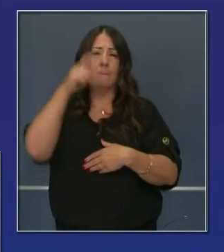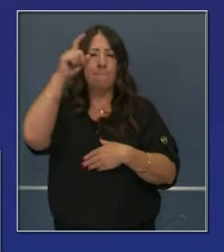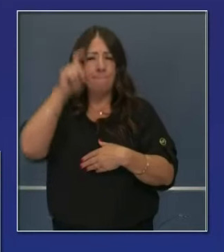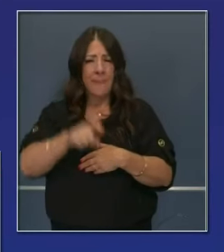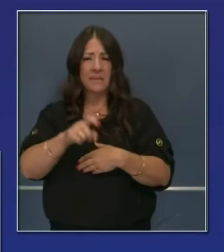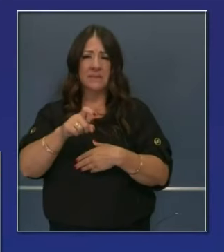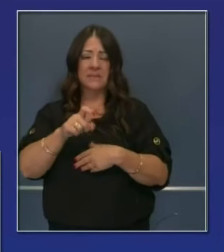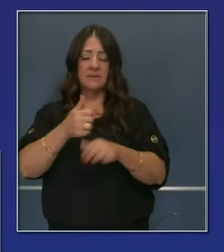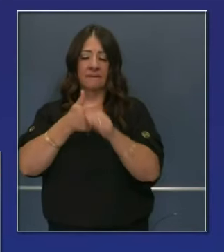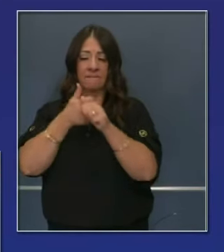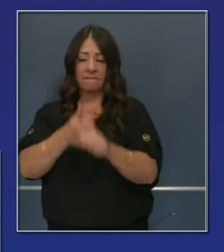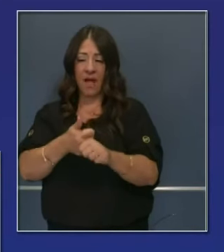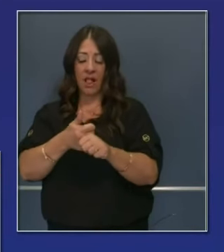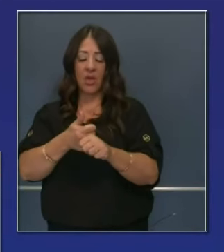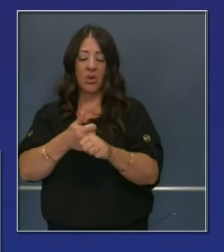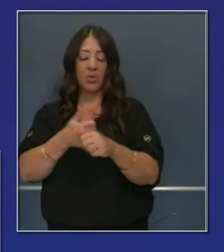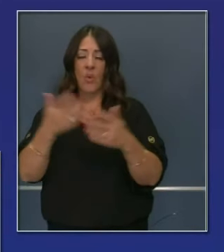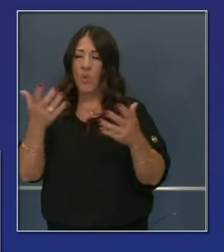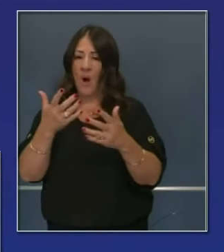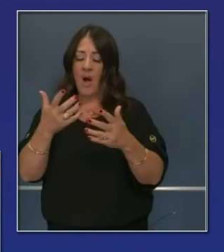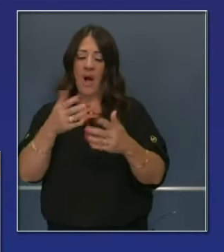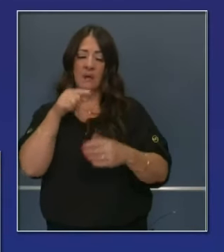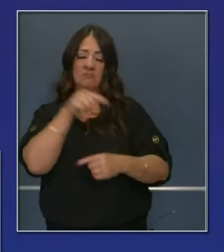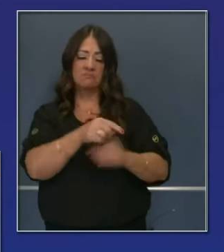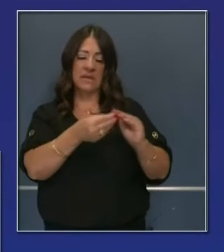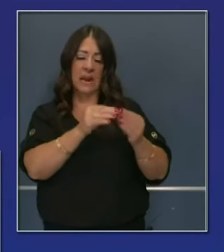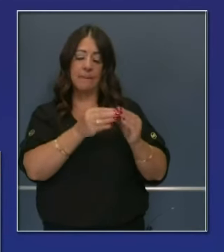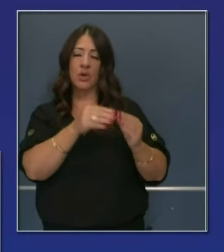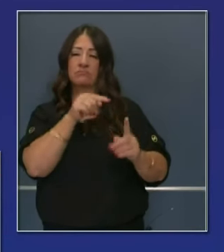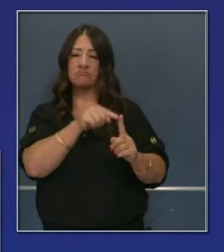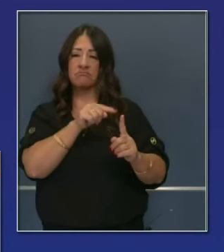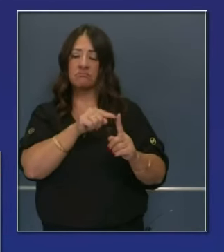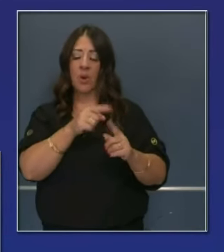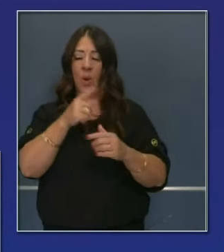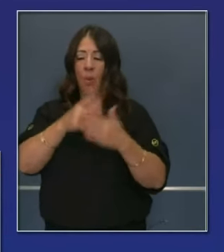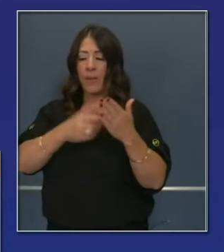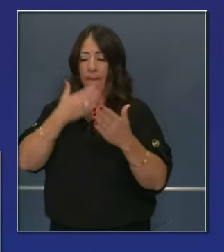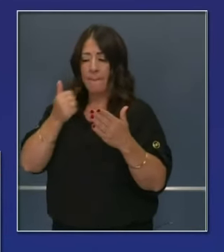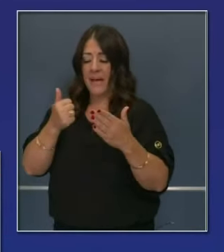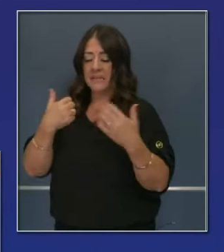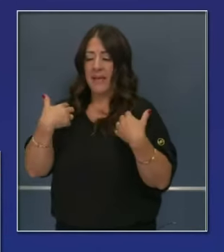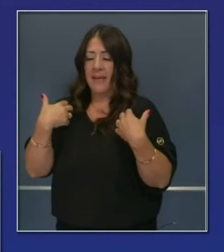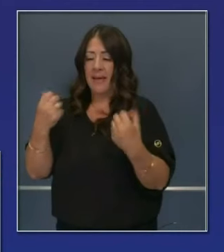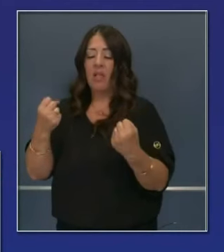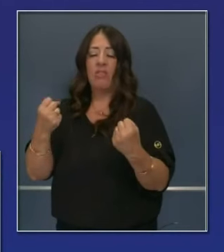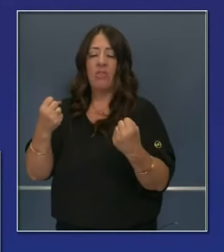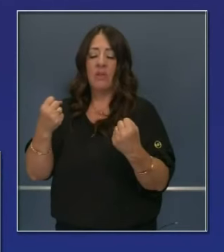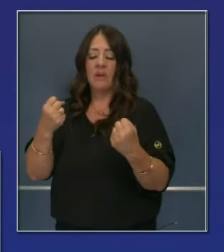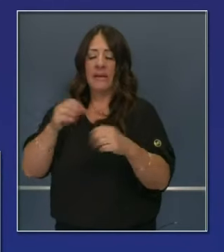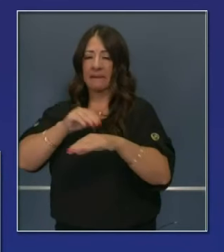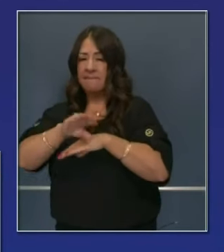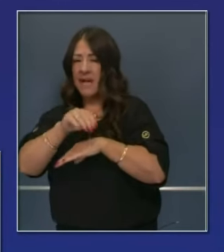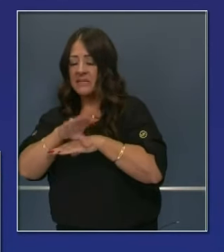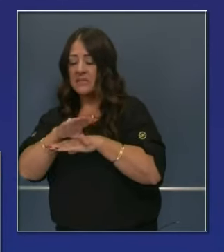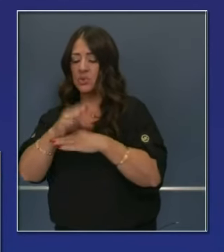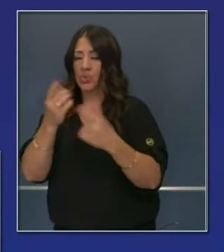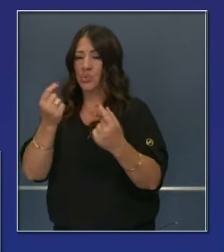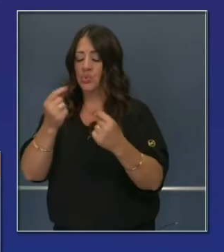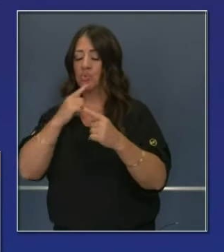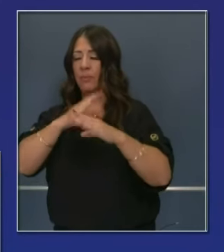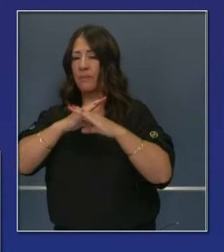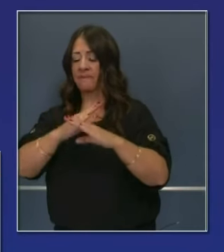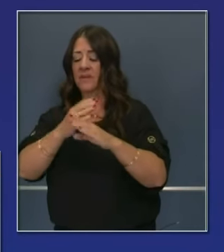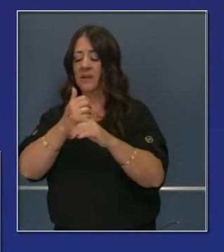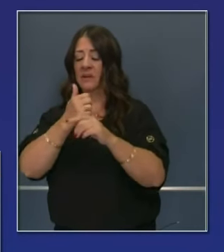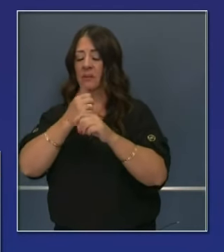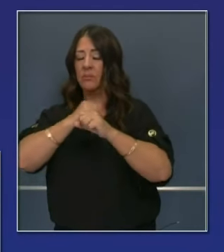health-first, data-driven decision-making process is done with our eyes wide open on what's happening now around the